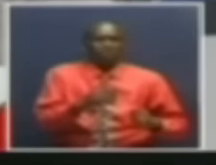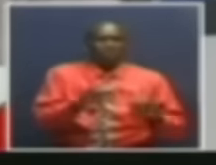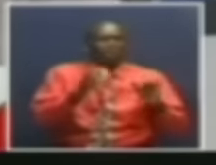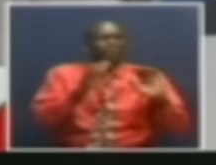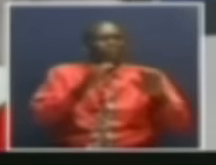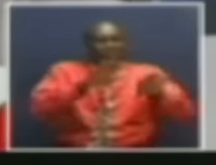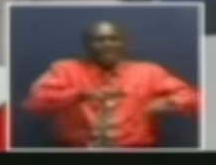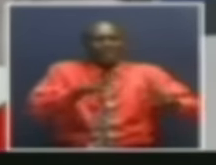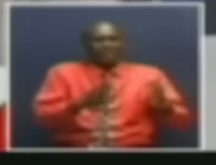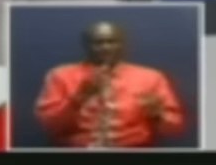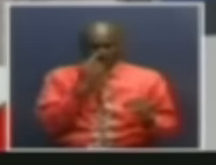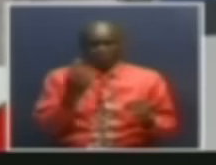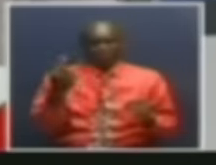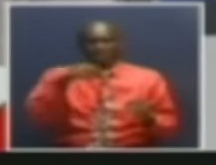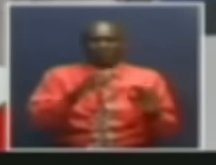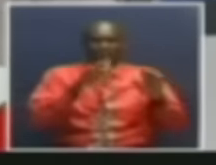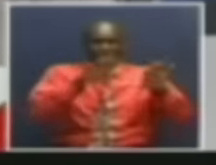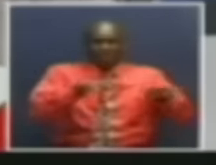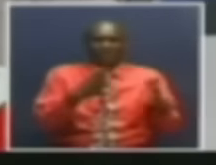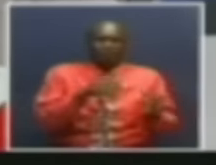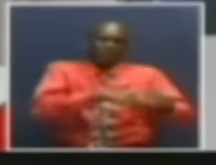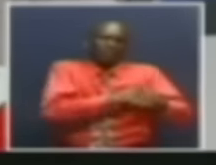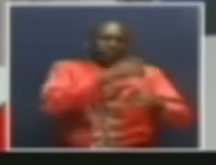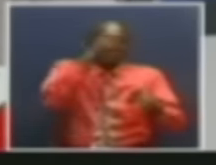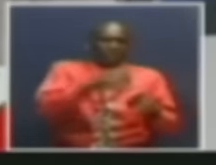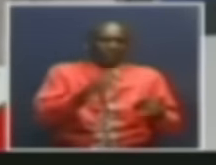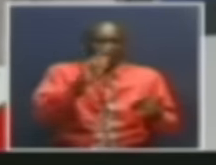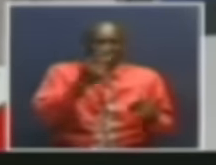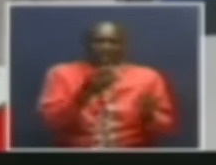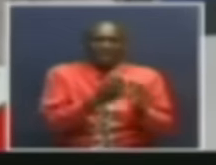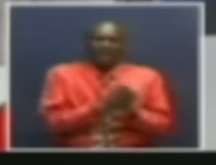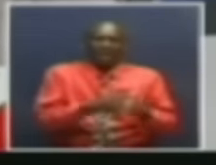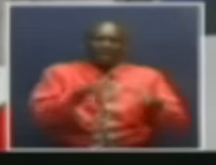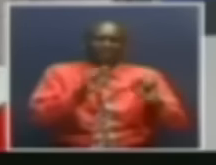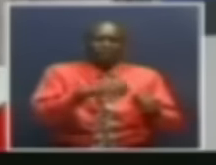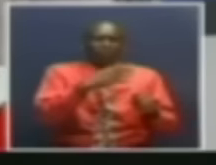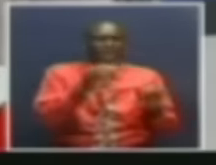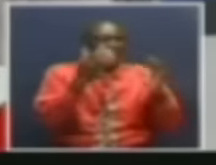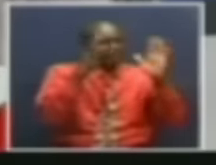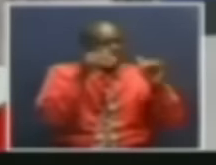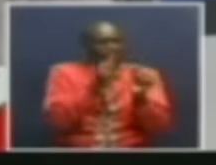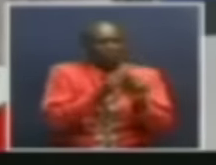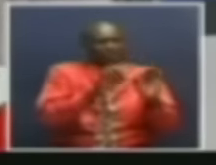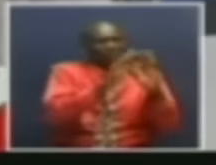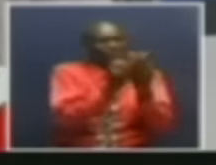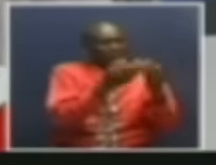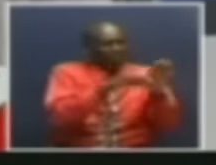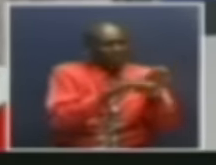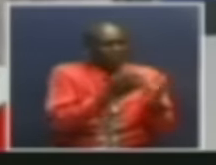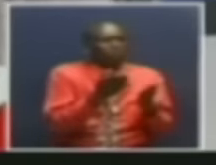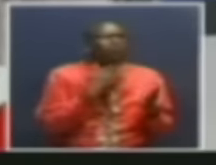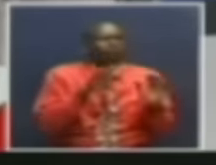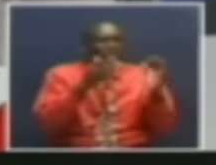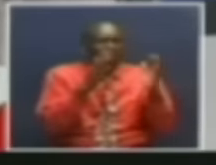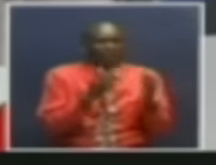Don't. Why not? He is the Chief Justice for Kenya, and he can go and celebrate with his immediate family wherever he wants to